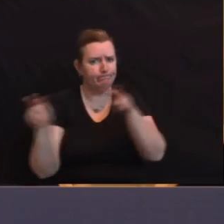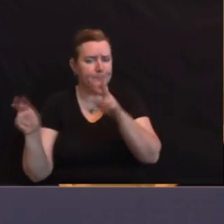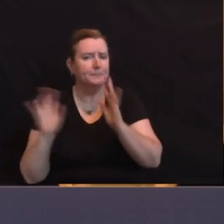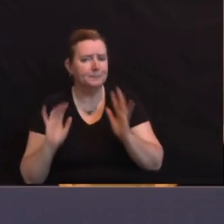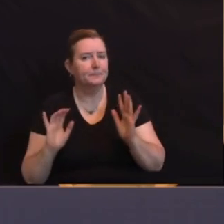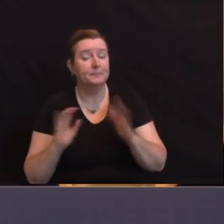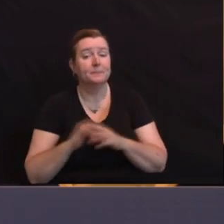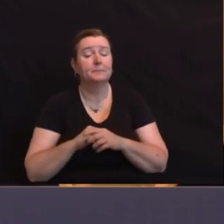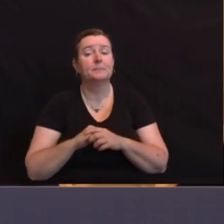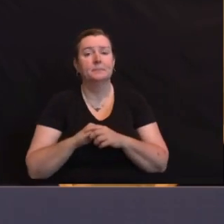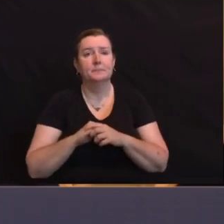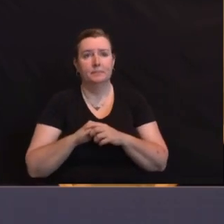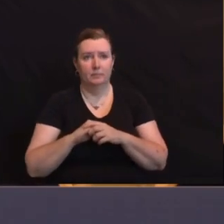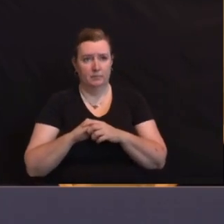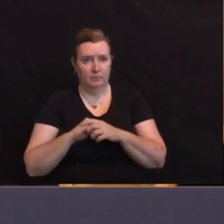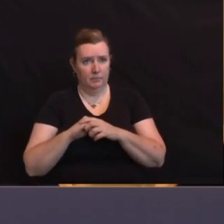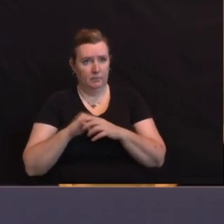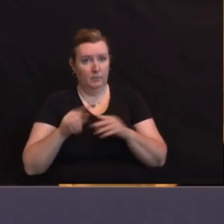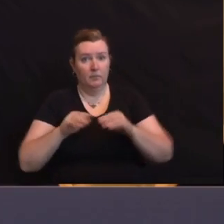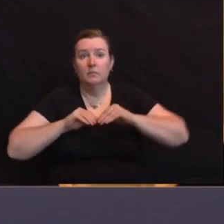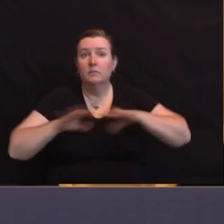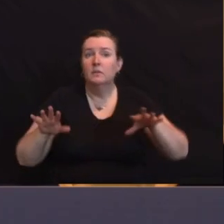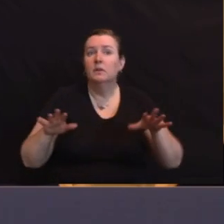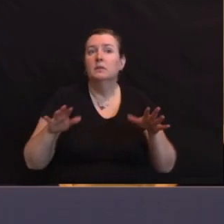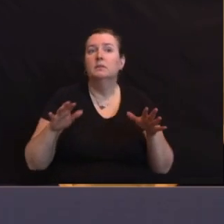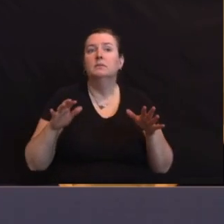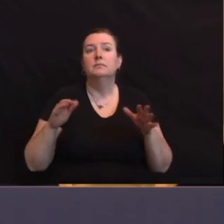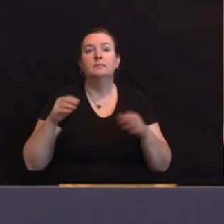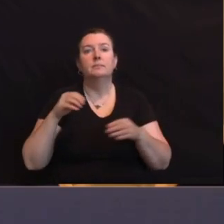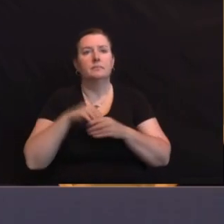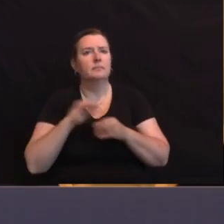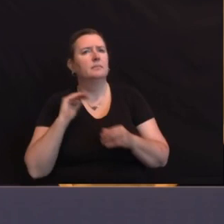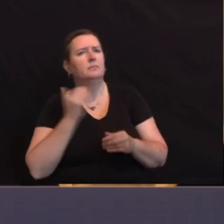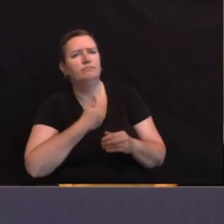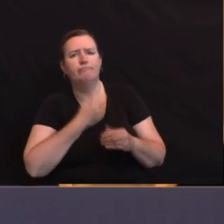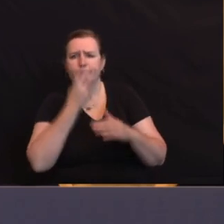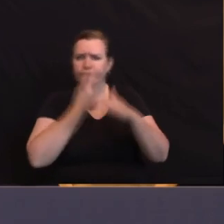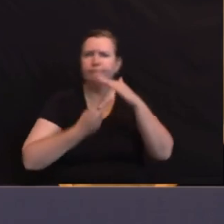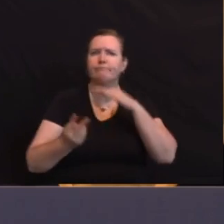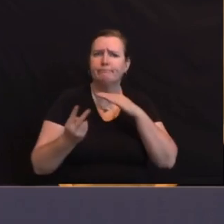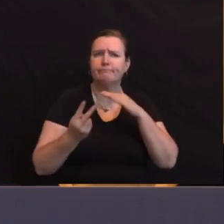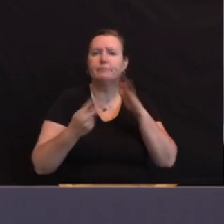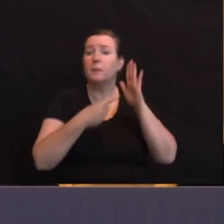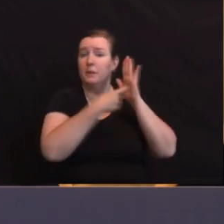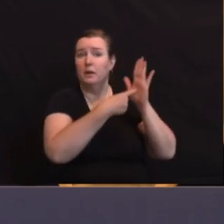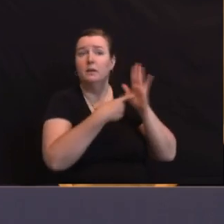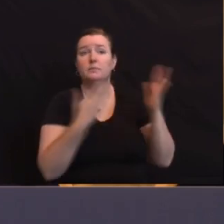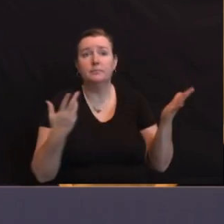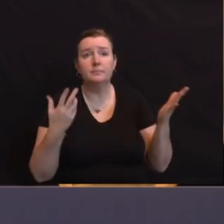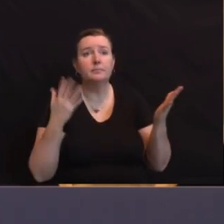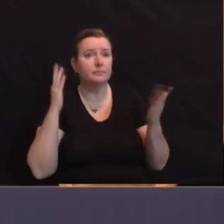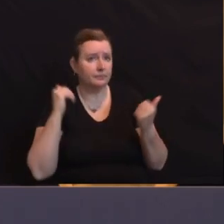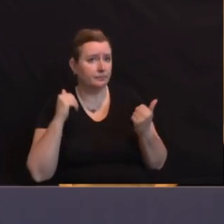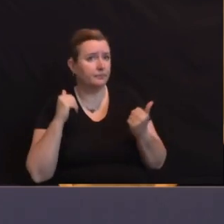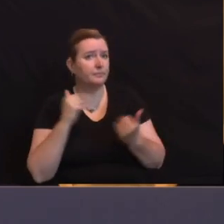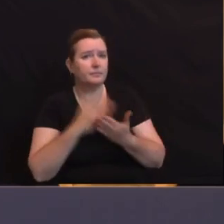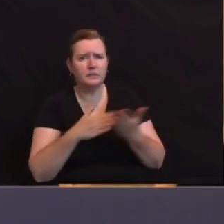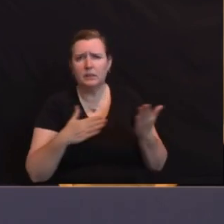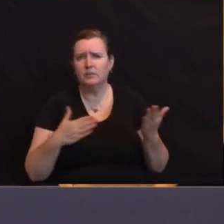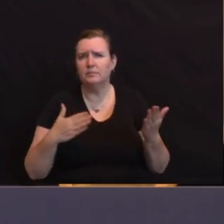within the modeling, more than somewhat within the modeling of what we expected, but we've got some flare-ups that are on top of it, and